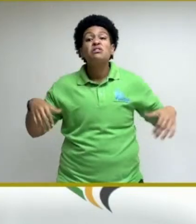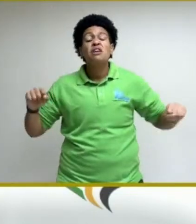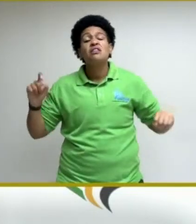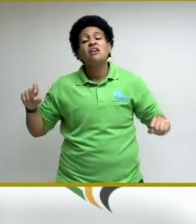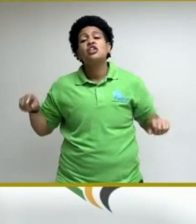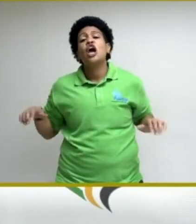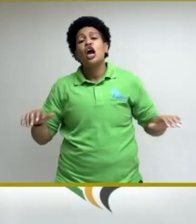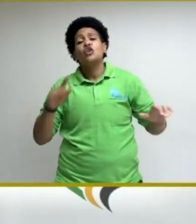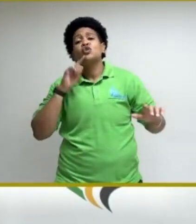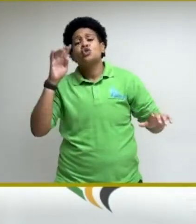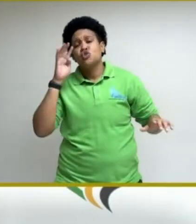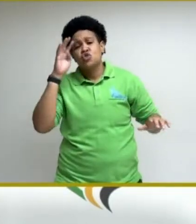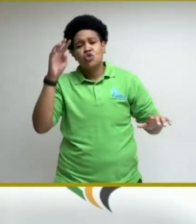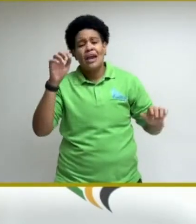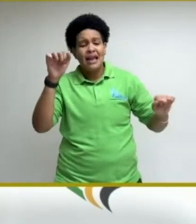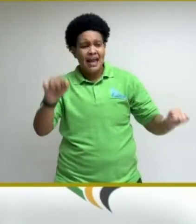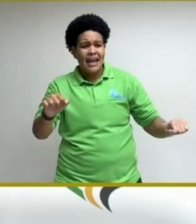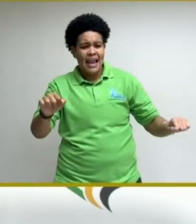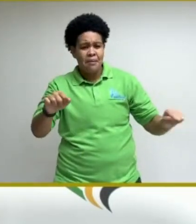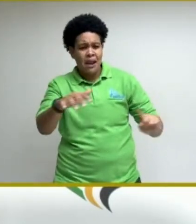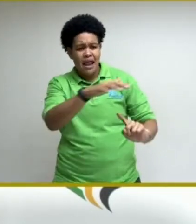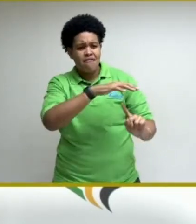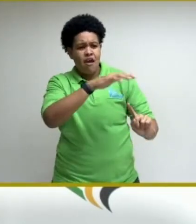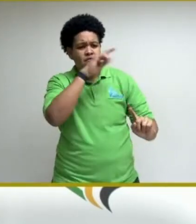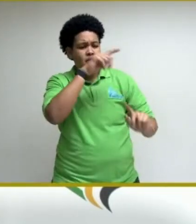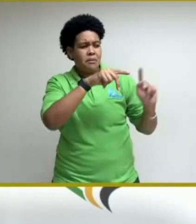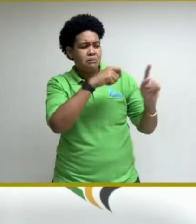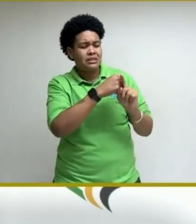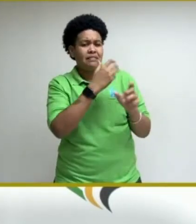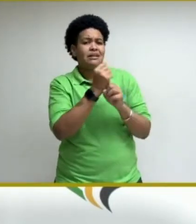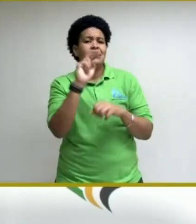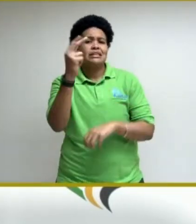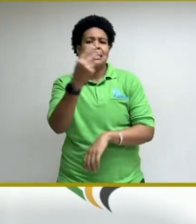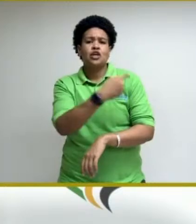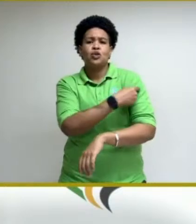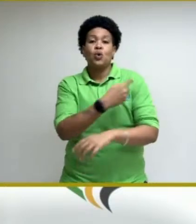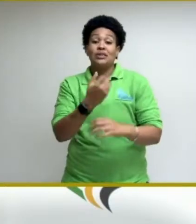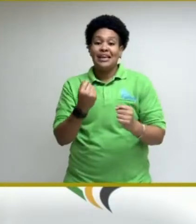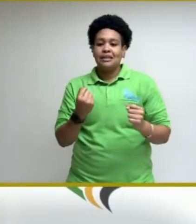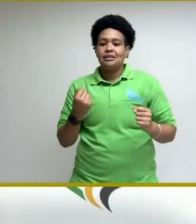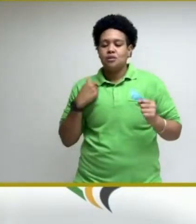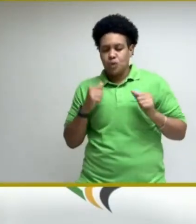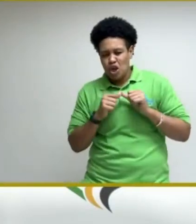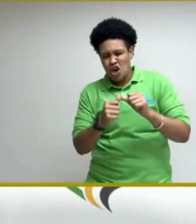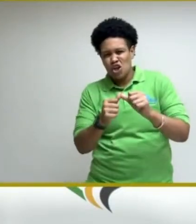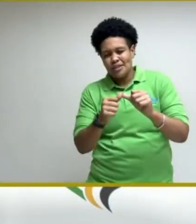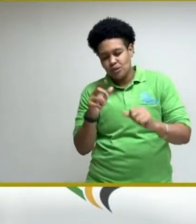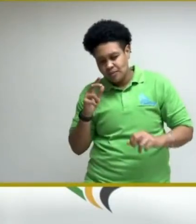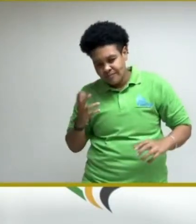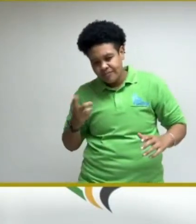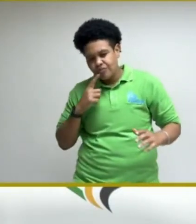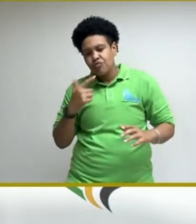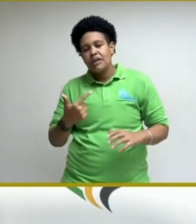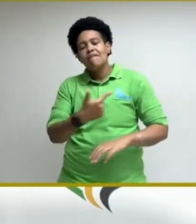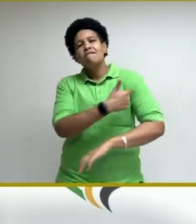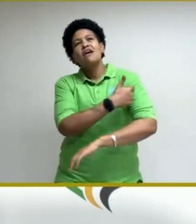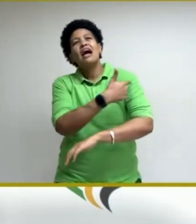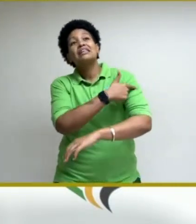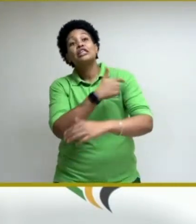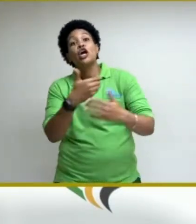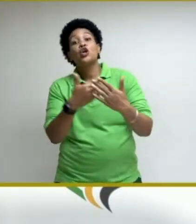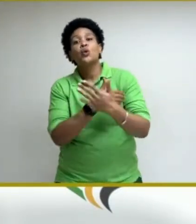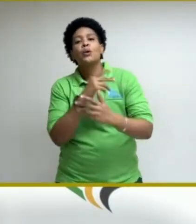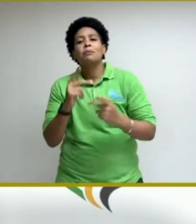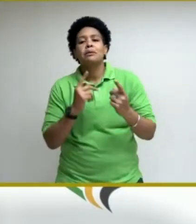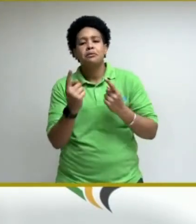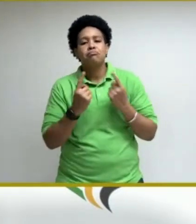actions to create the enabling environment for persons to get their second dose, even as we continue to vaccinate new